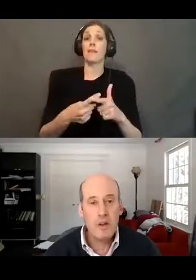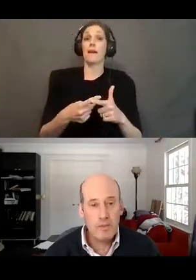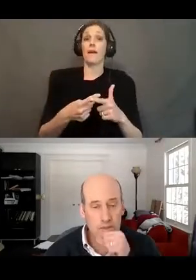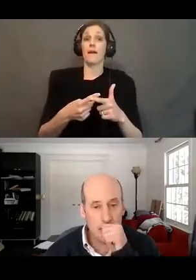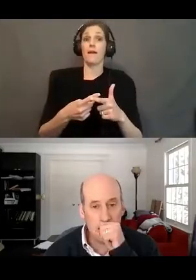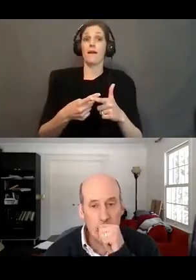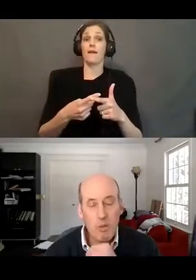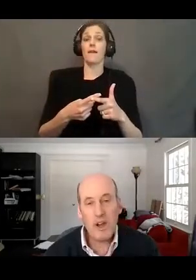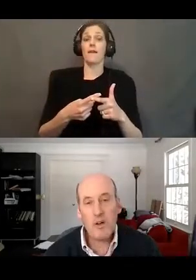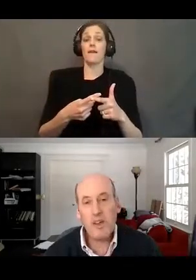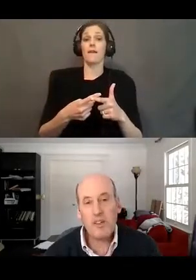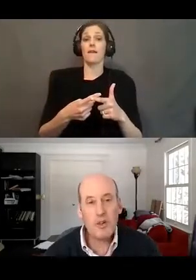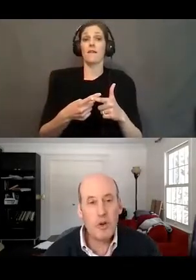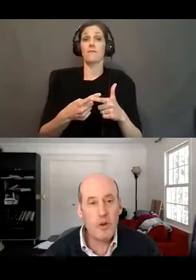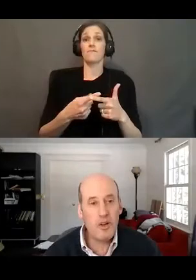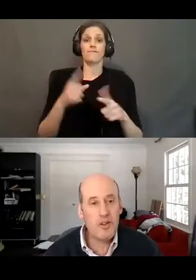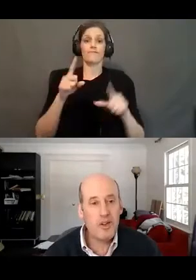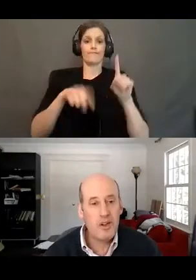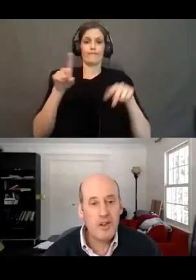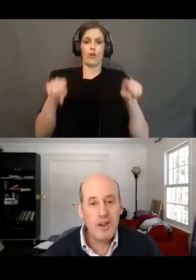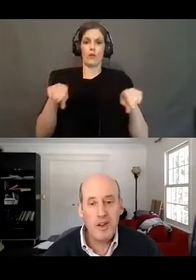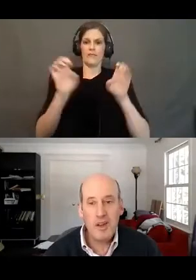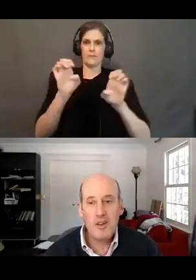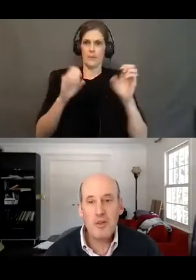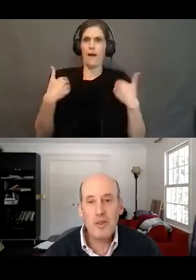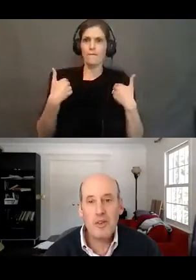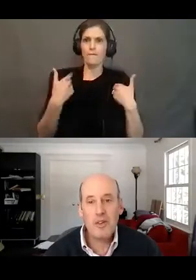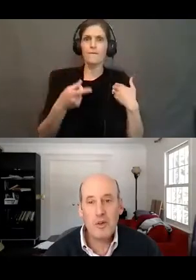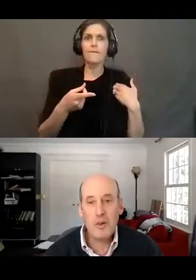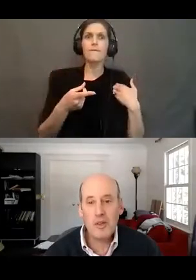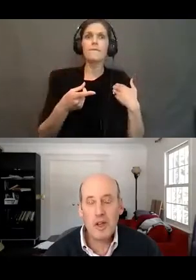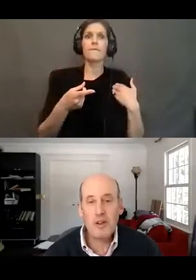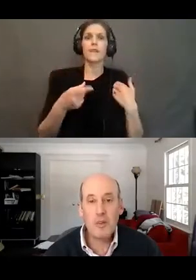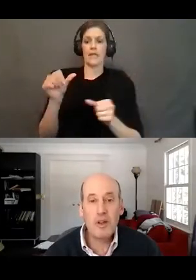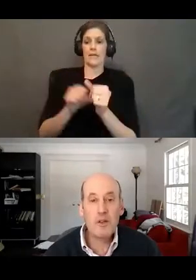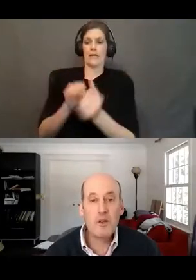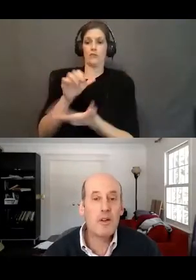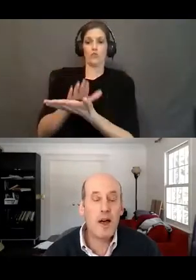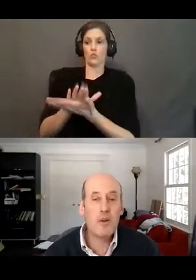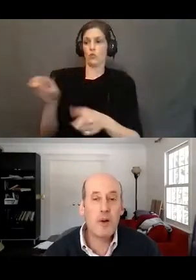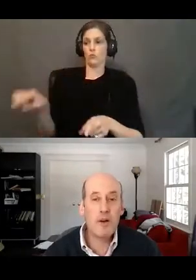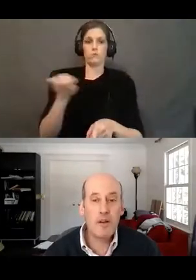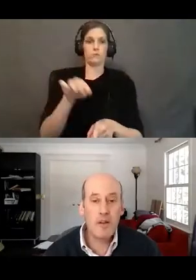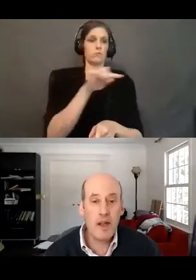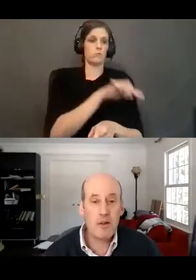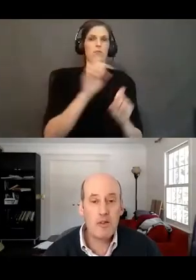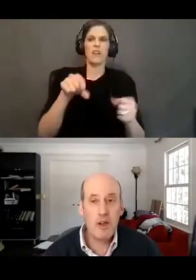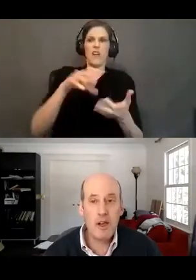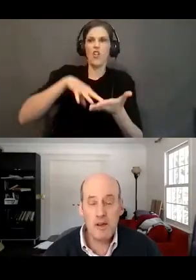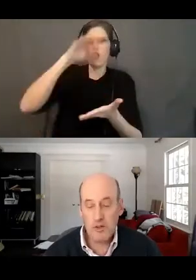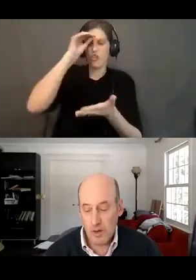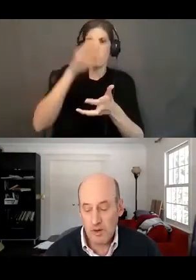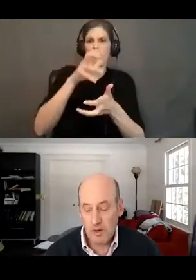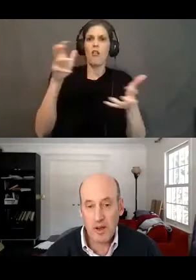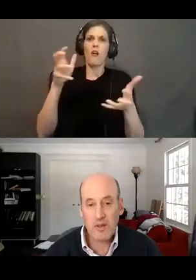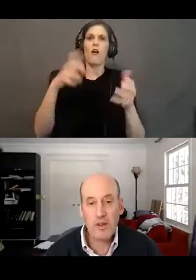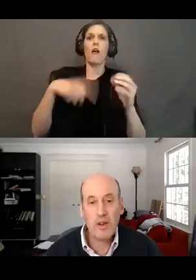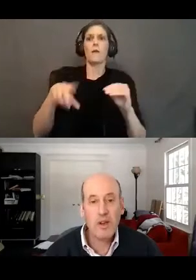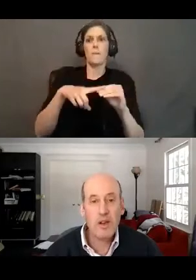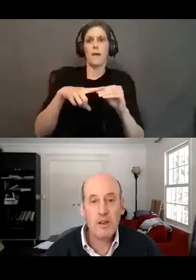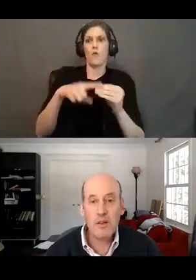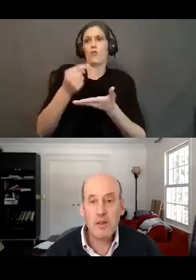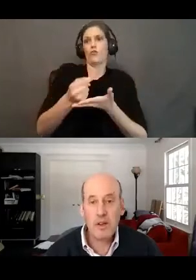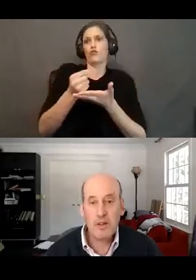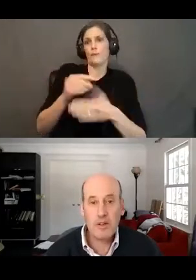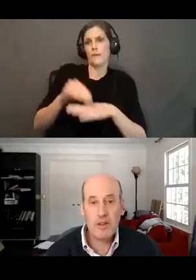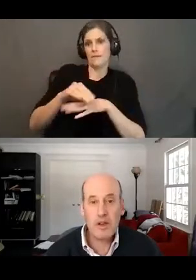essentially randomized experiments in each of these school settings, and we can learn a lot about the heterogeneity of treatment effects